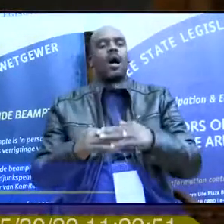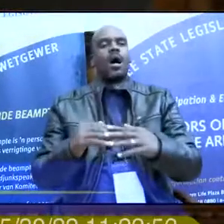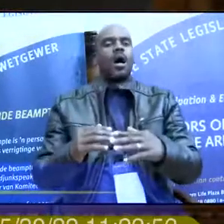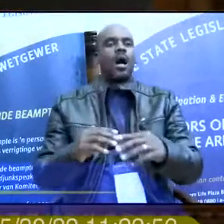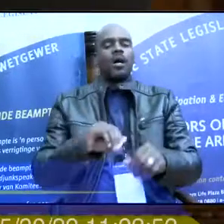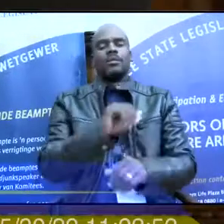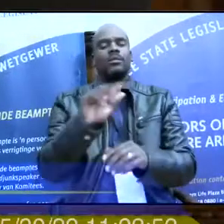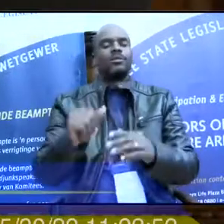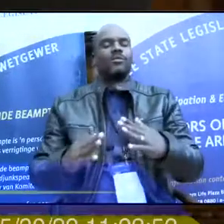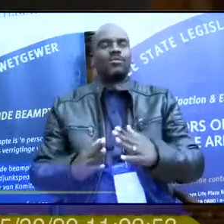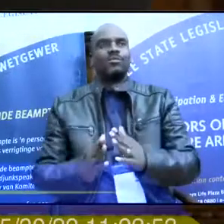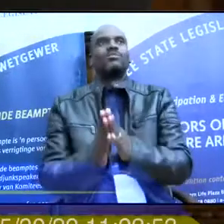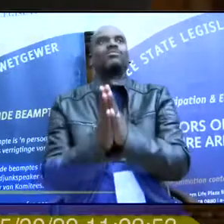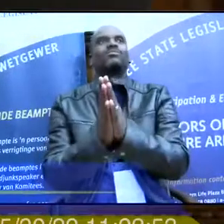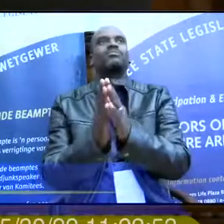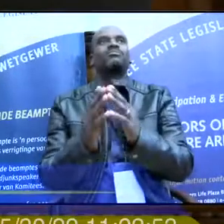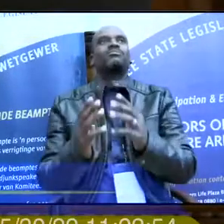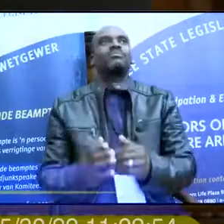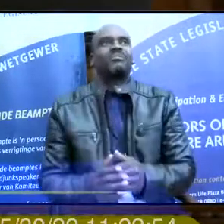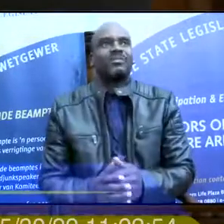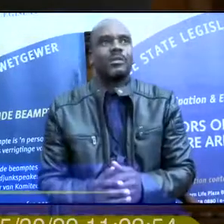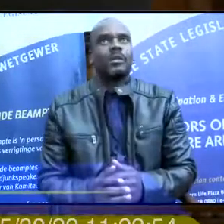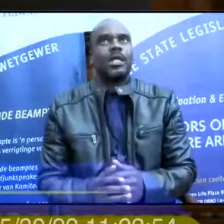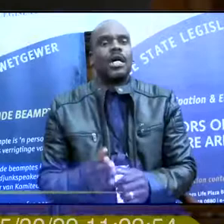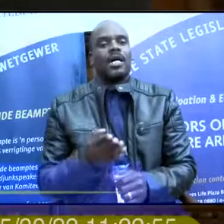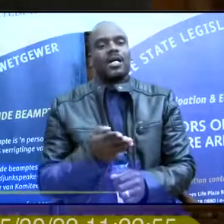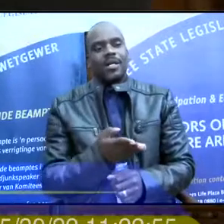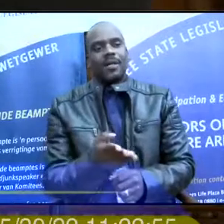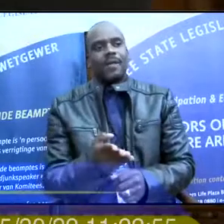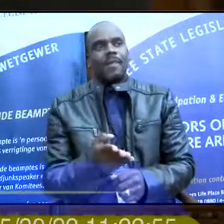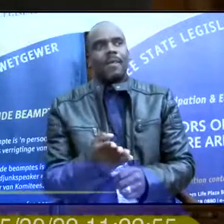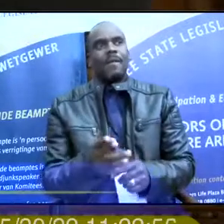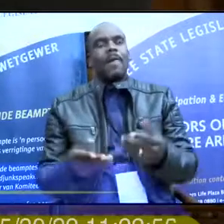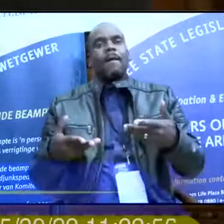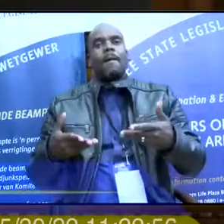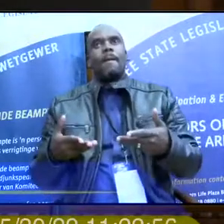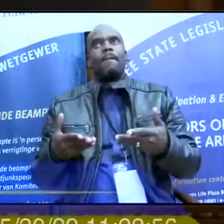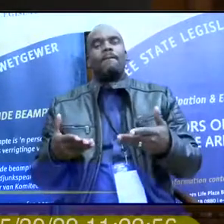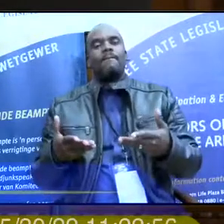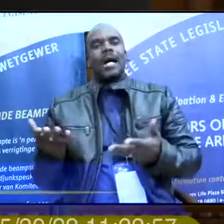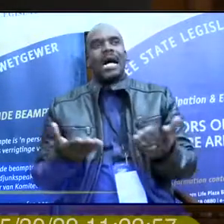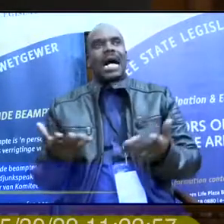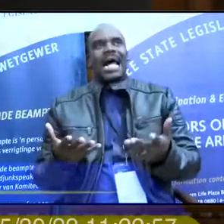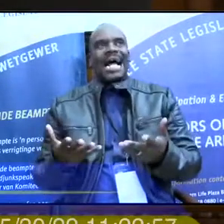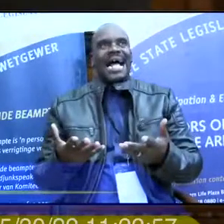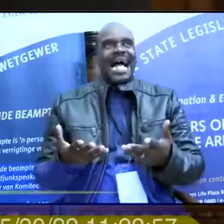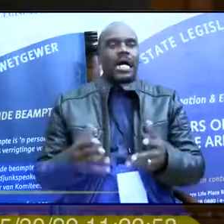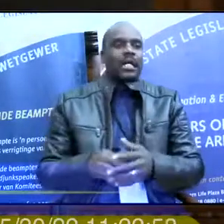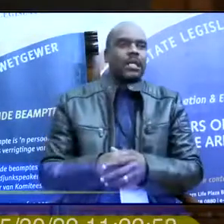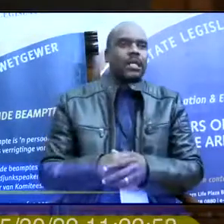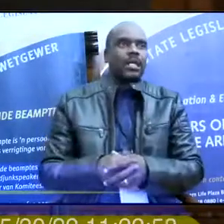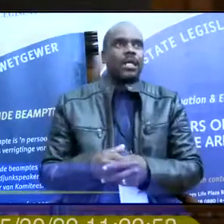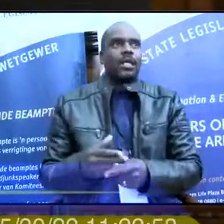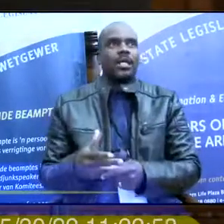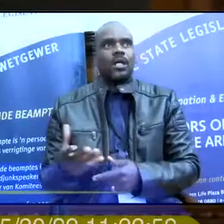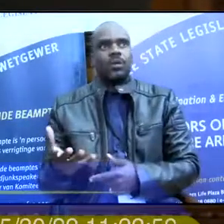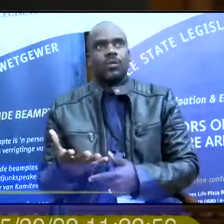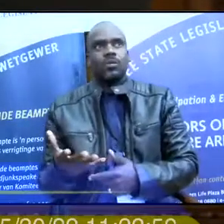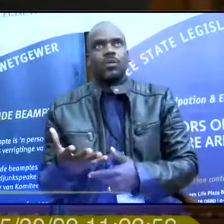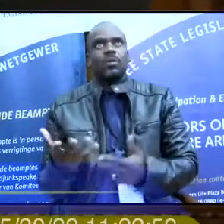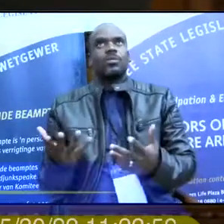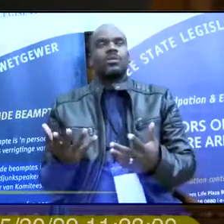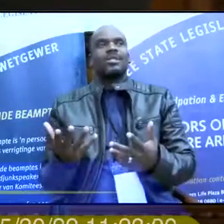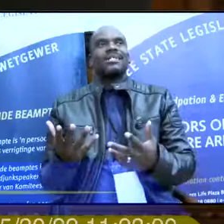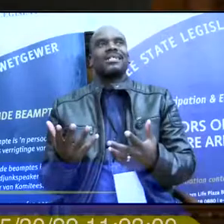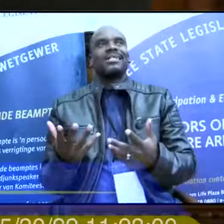the use of technology and the ability to bring product to market at the most efficient ways through technology is